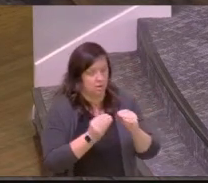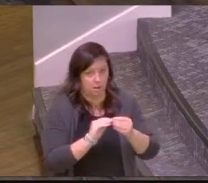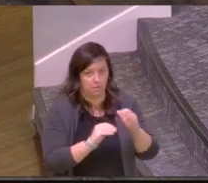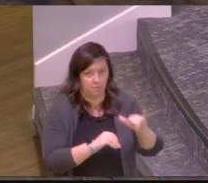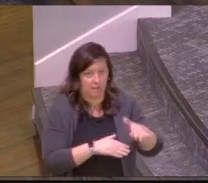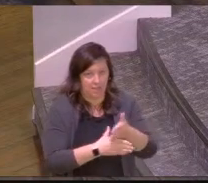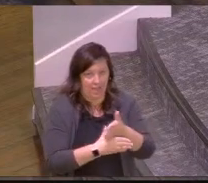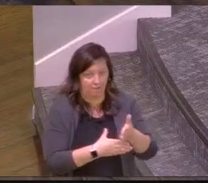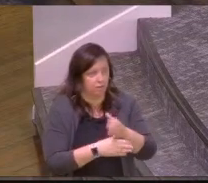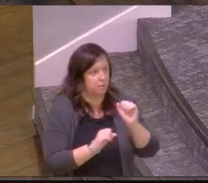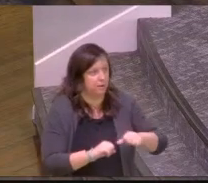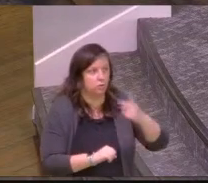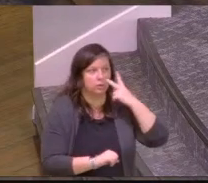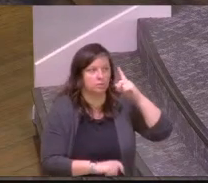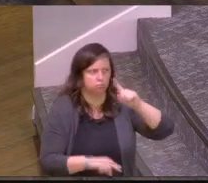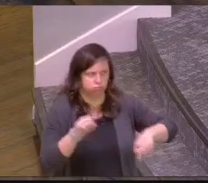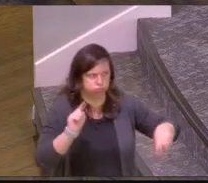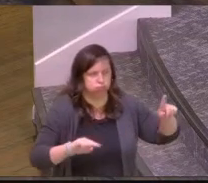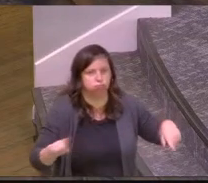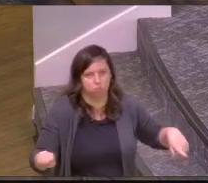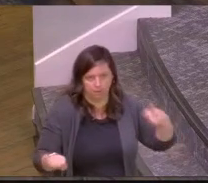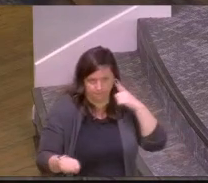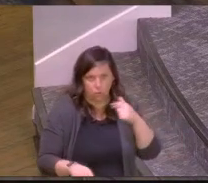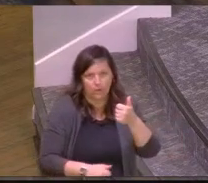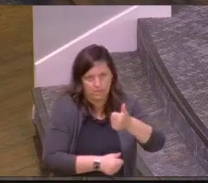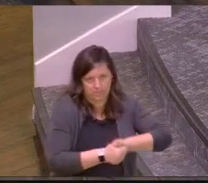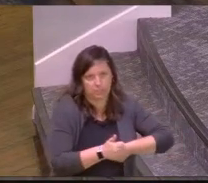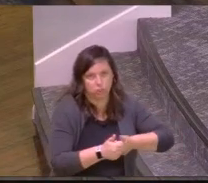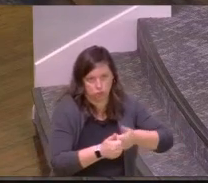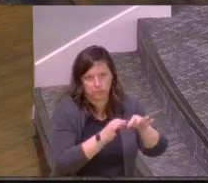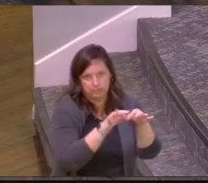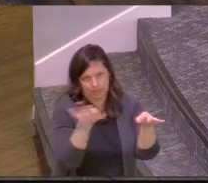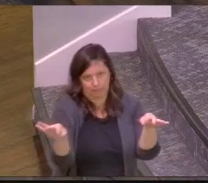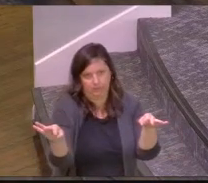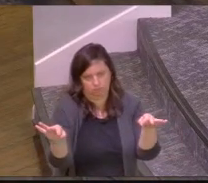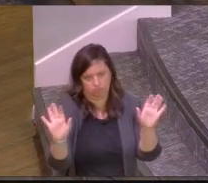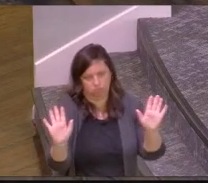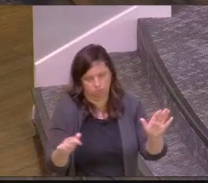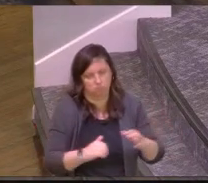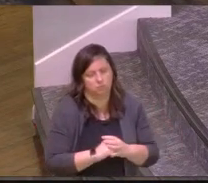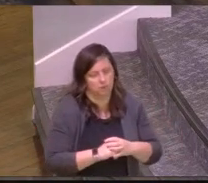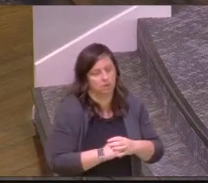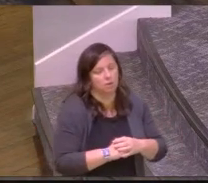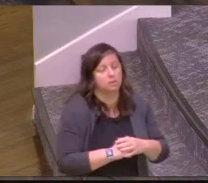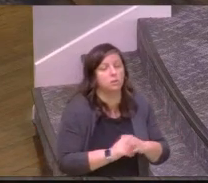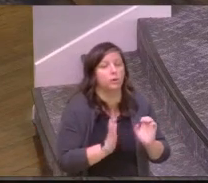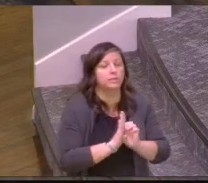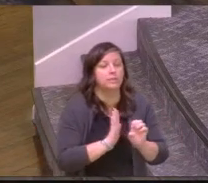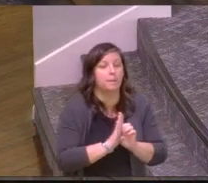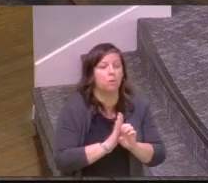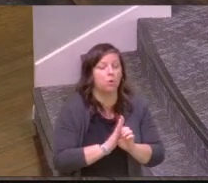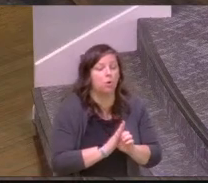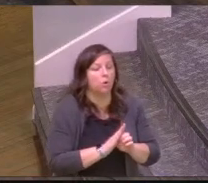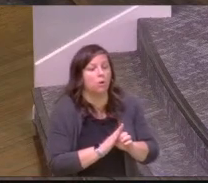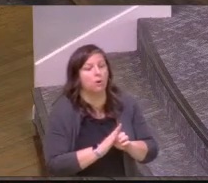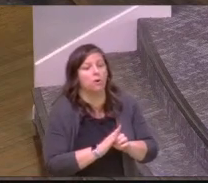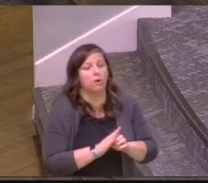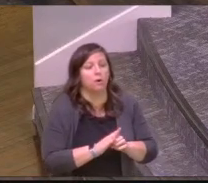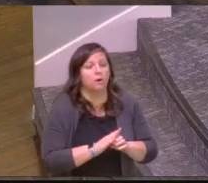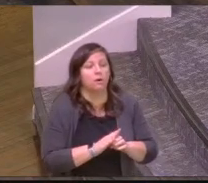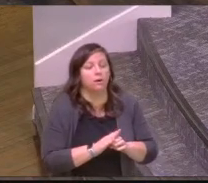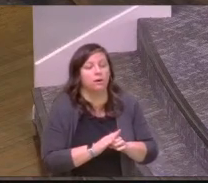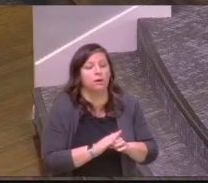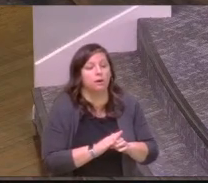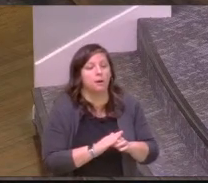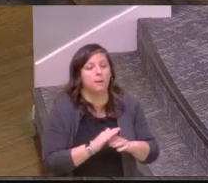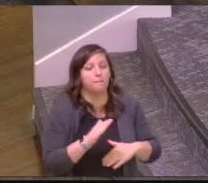great deal of variance with any particular statement. So just as an example, maximize access to youth programming for